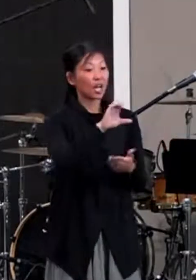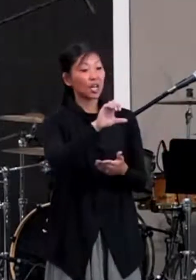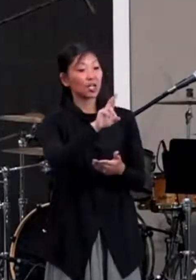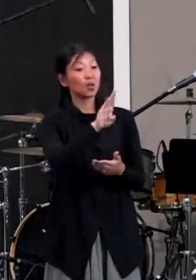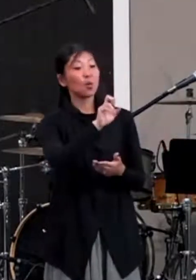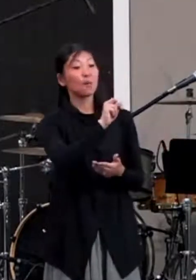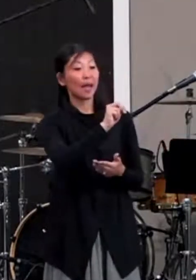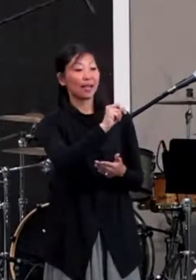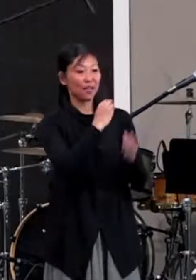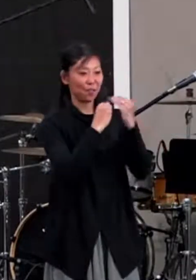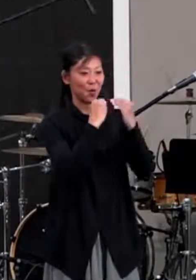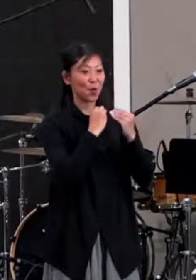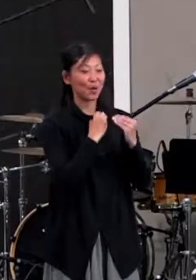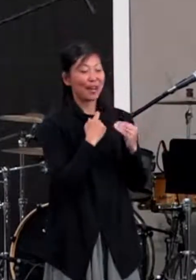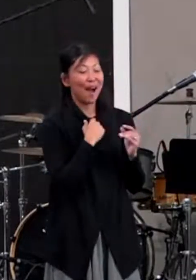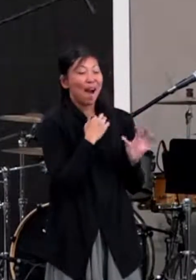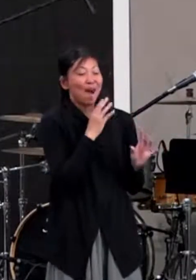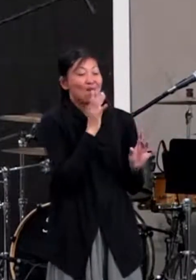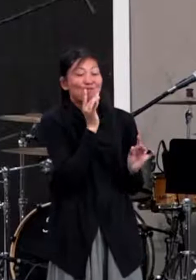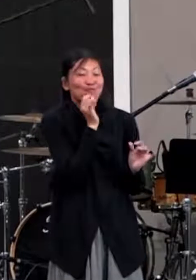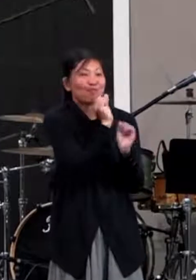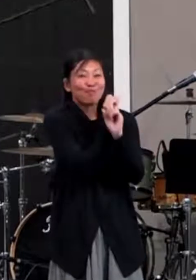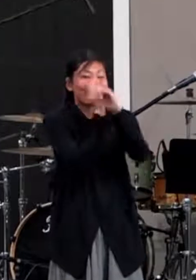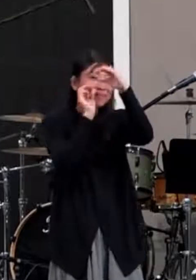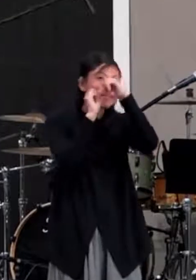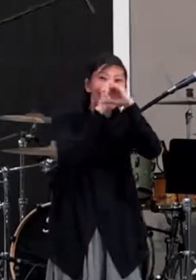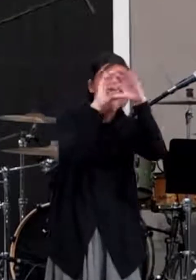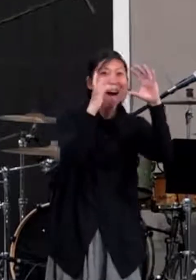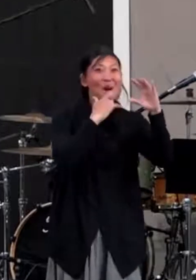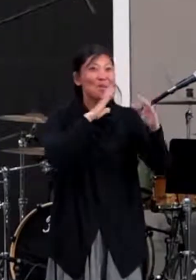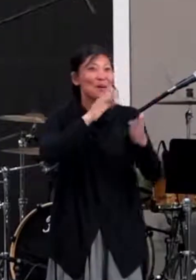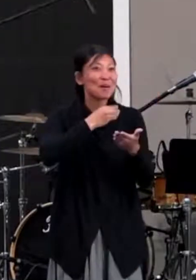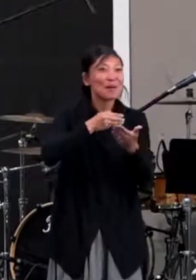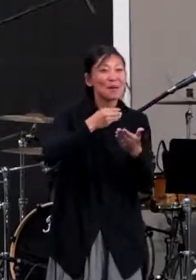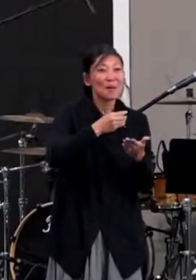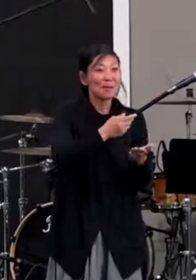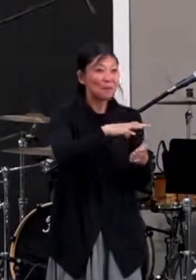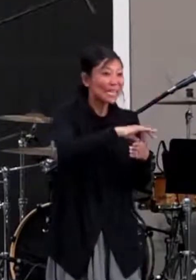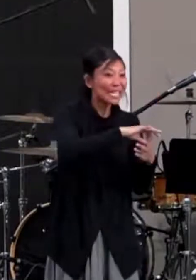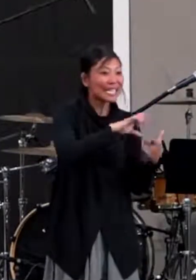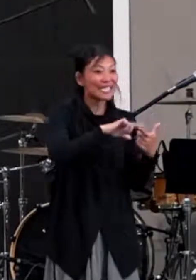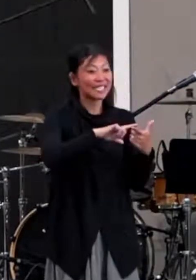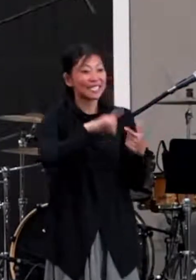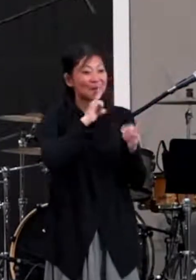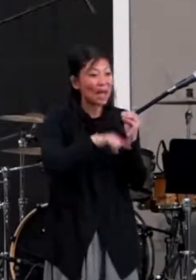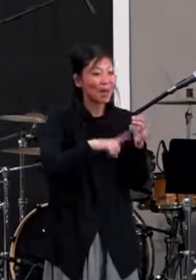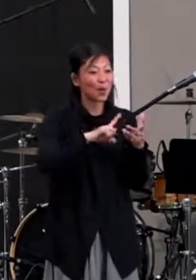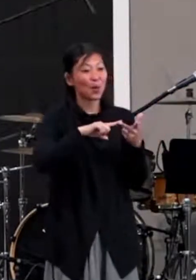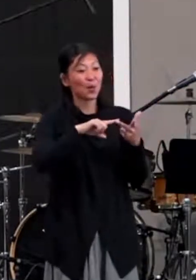the meat sizzling in the pan. I could smell the wonderful combination of tomato and garlic